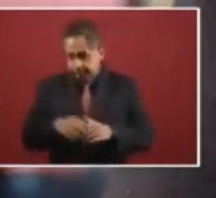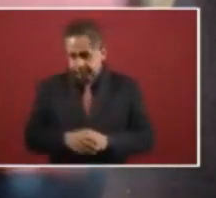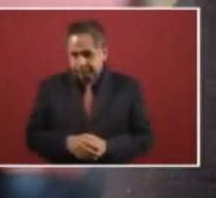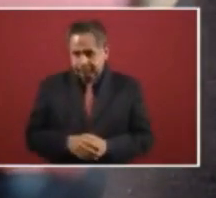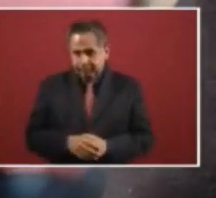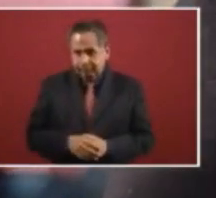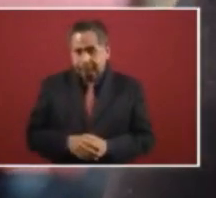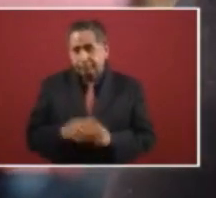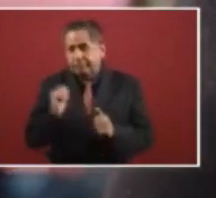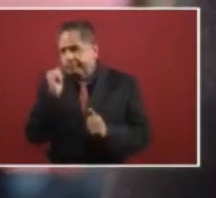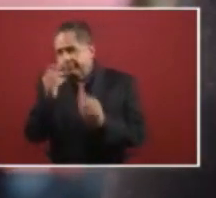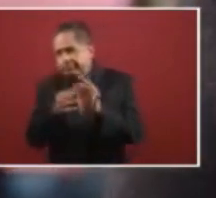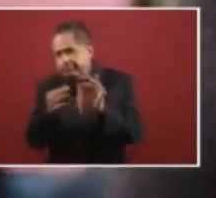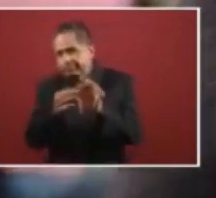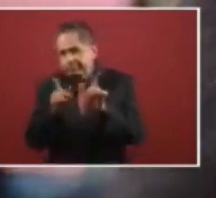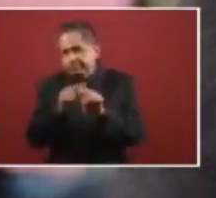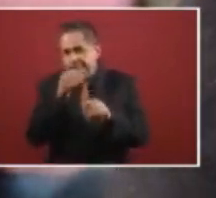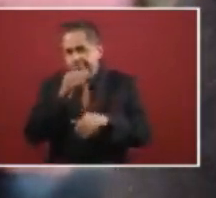to inform over there.